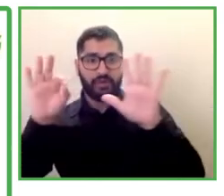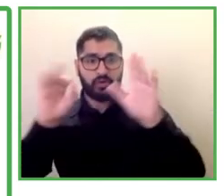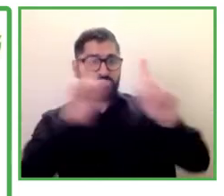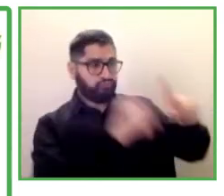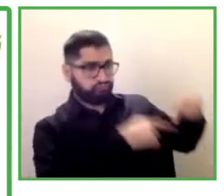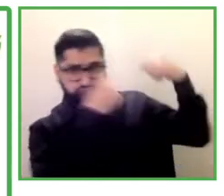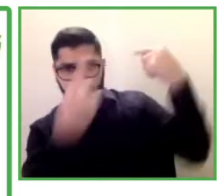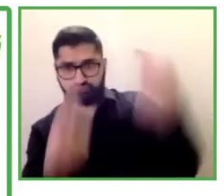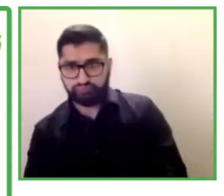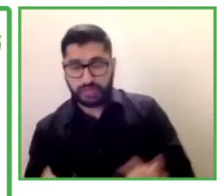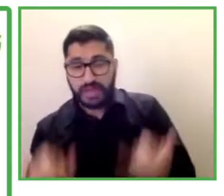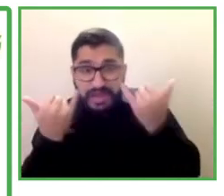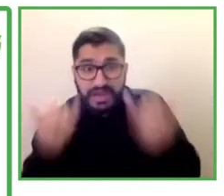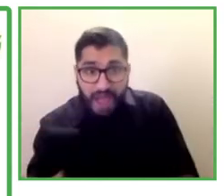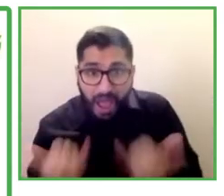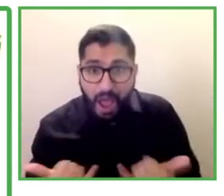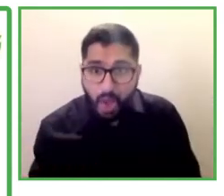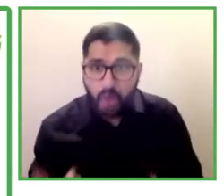we have